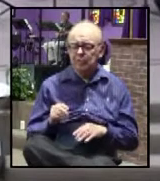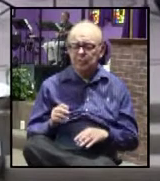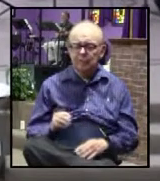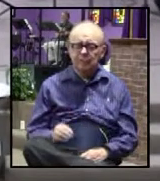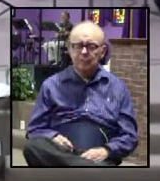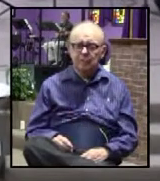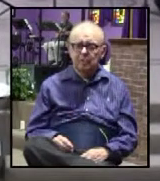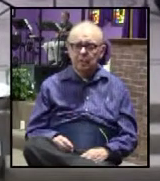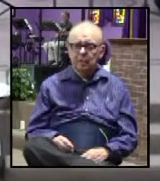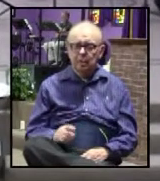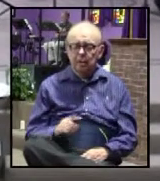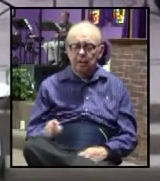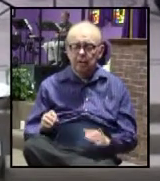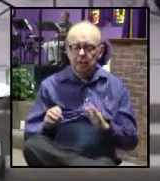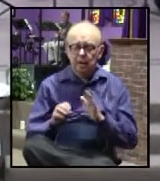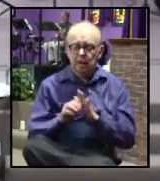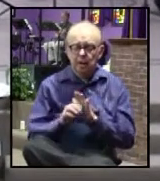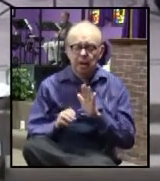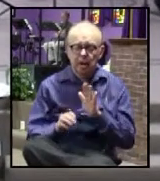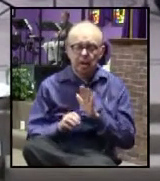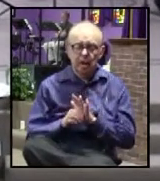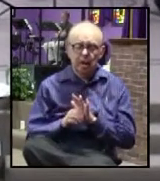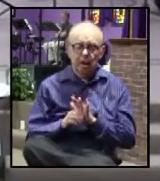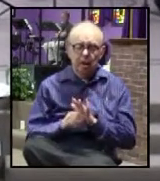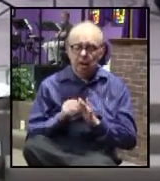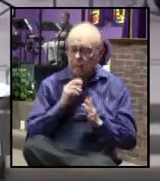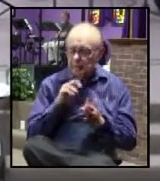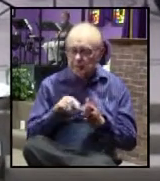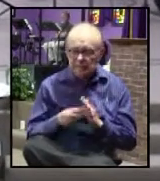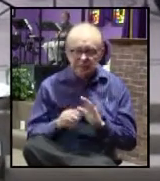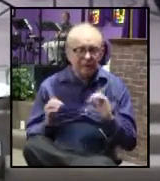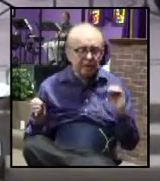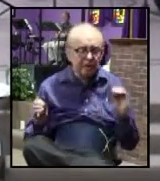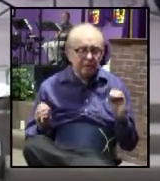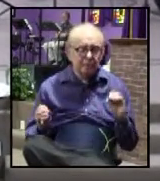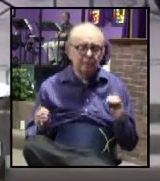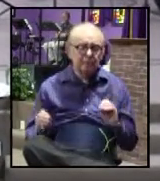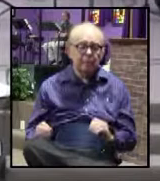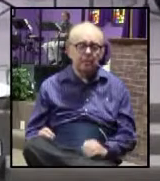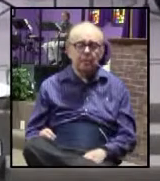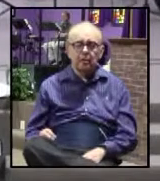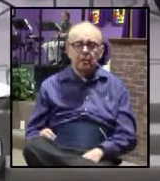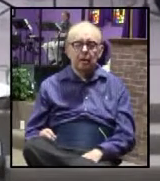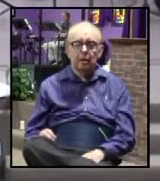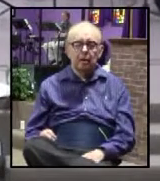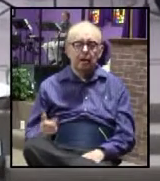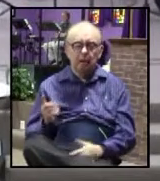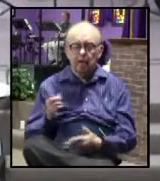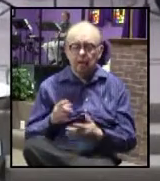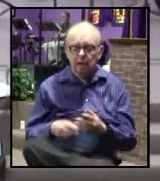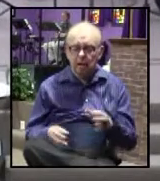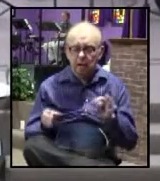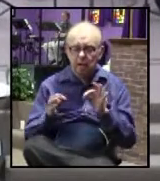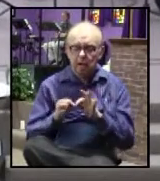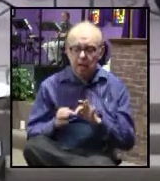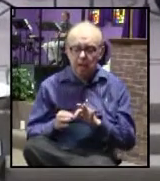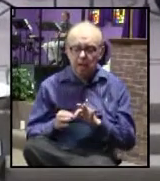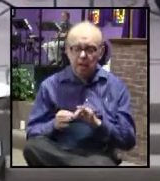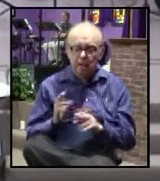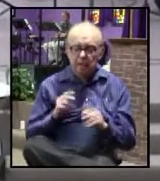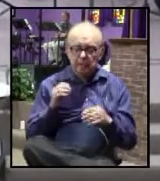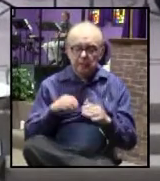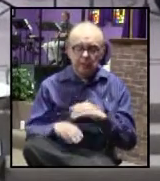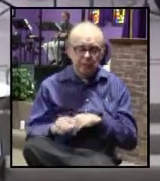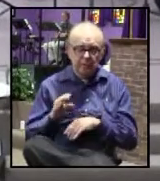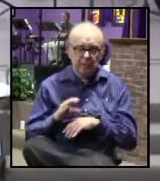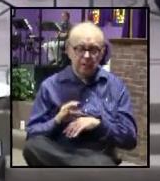No. Those signs don't mean anything. What matters is the people inside of